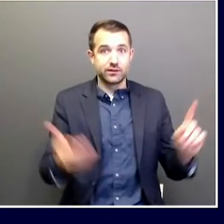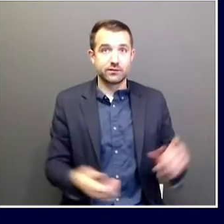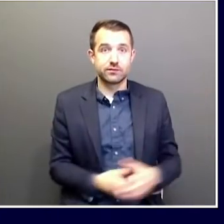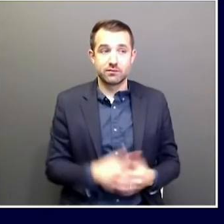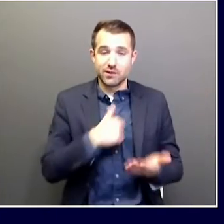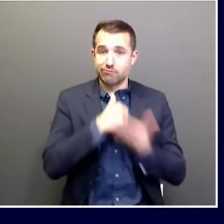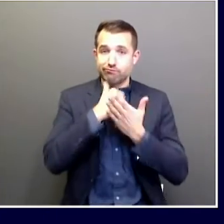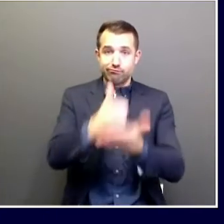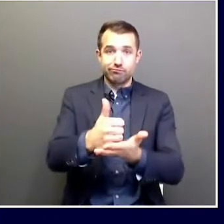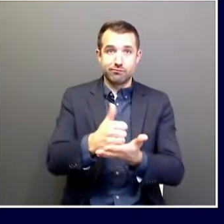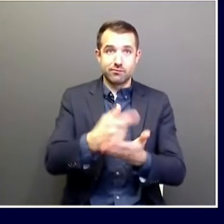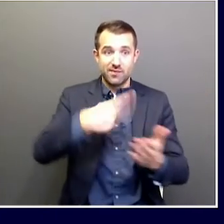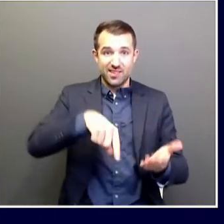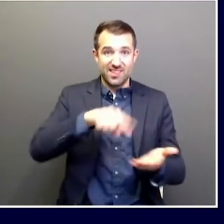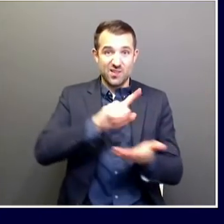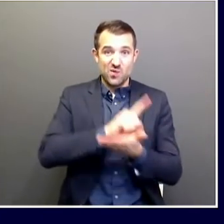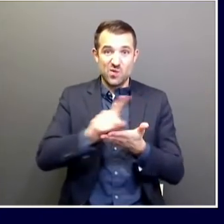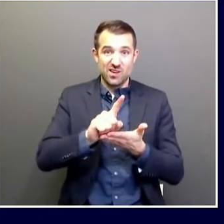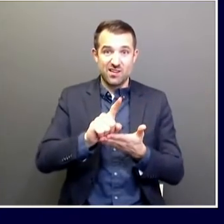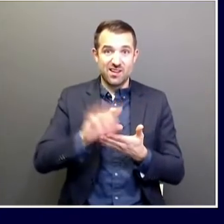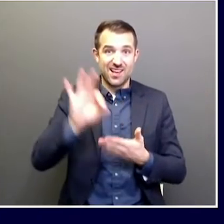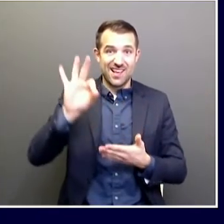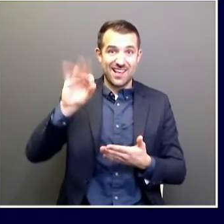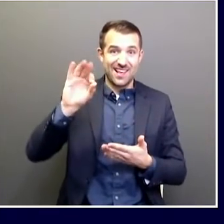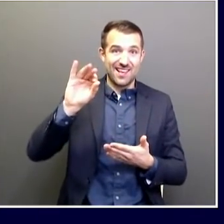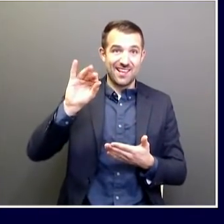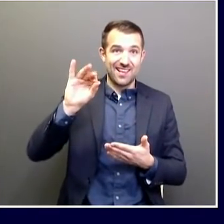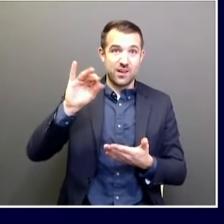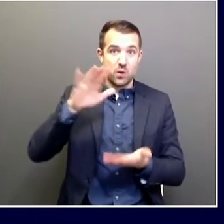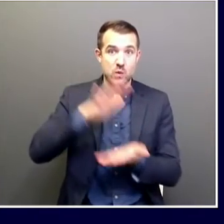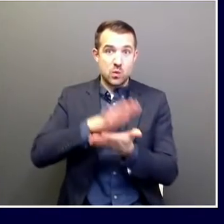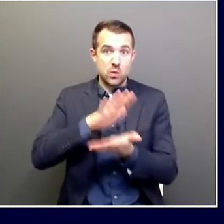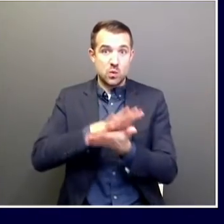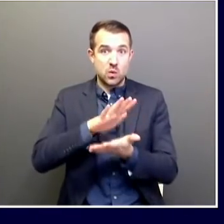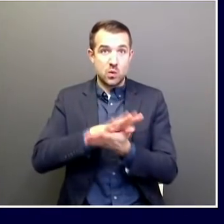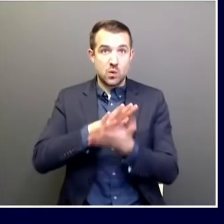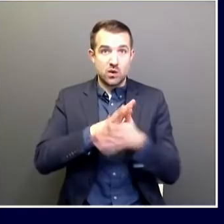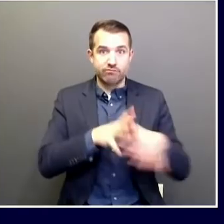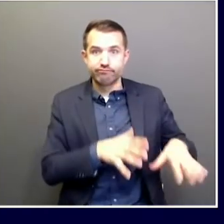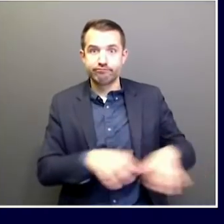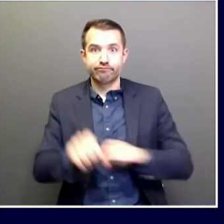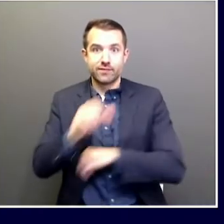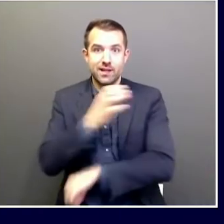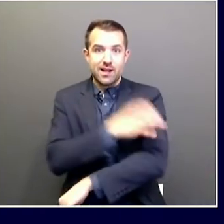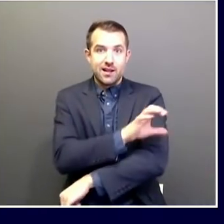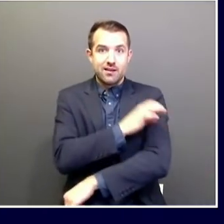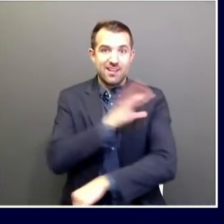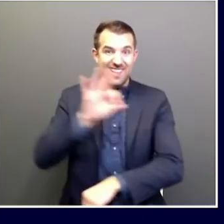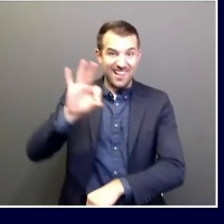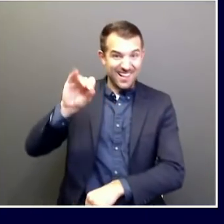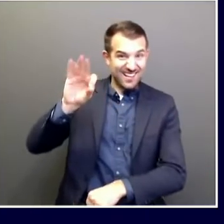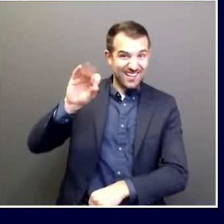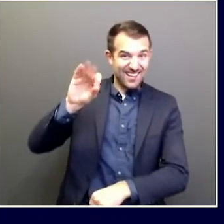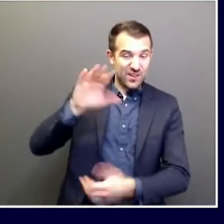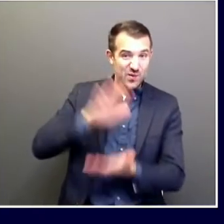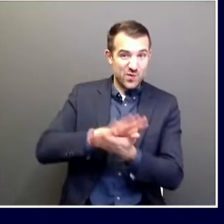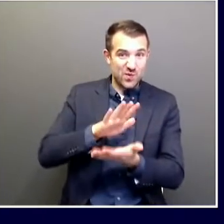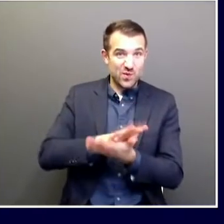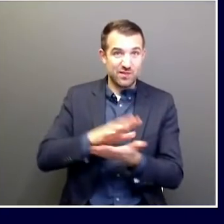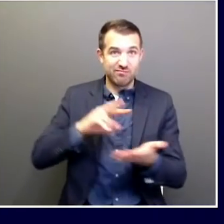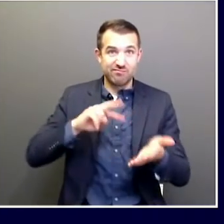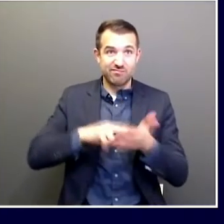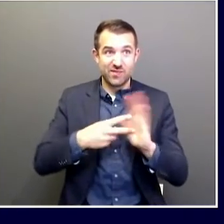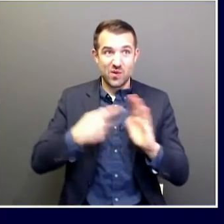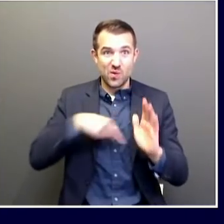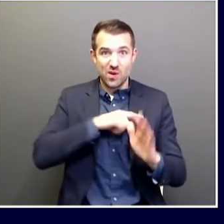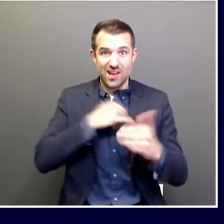at schools or in conjunction with schools. So we are doing it. We're just doing it in a little bit different way. Exactly. And the